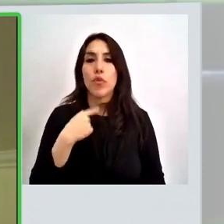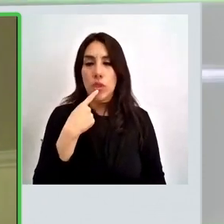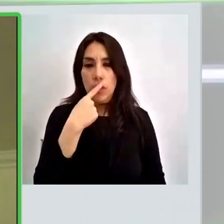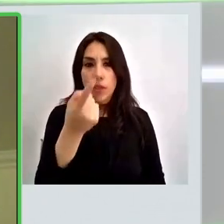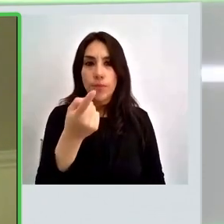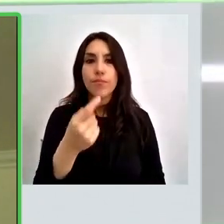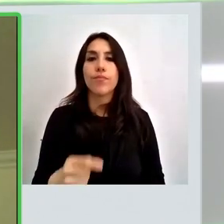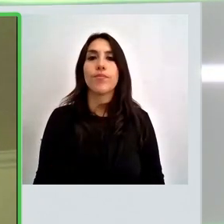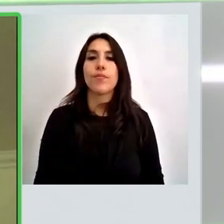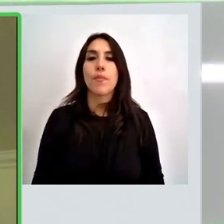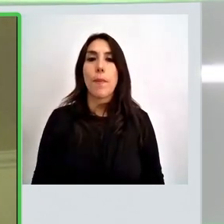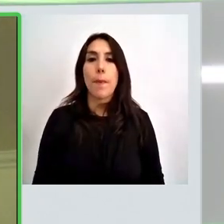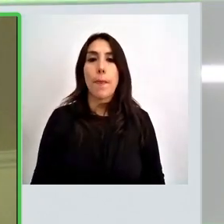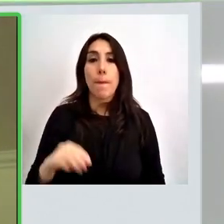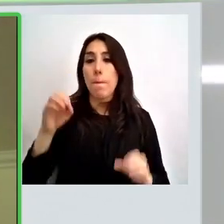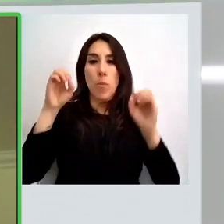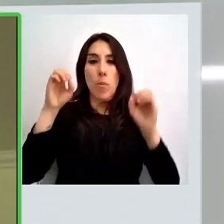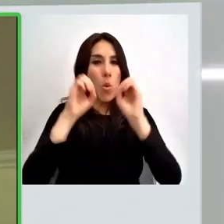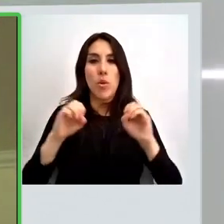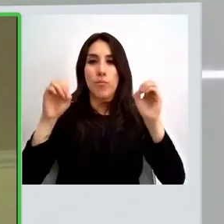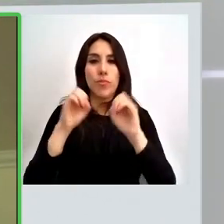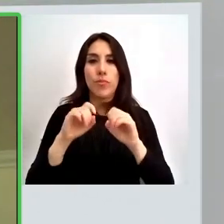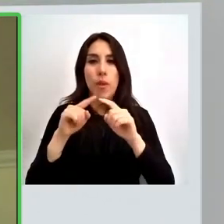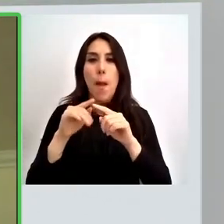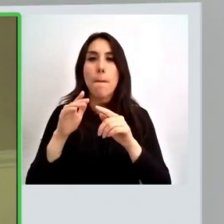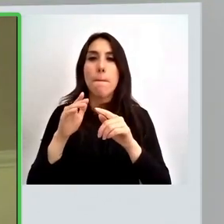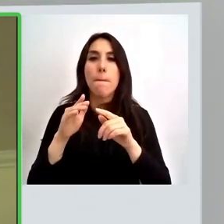whether US-based, European-based,